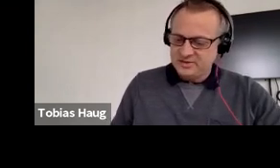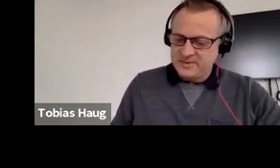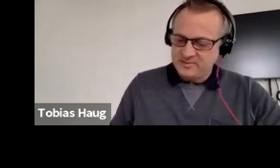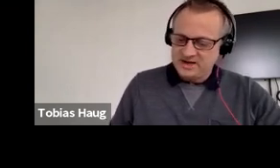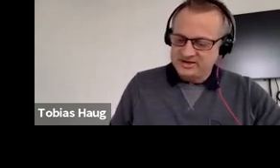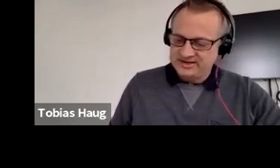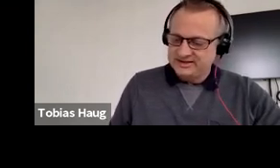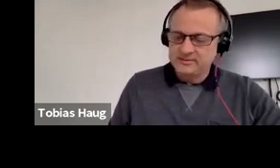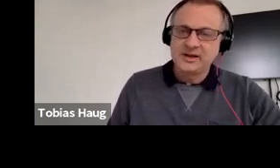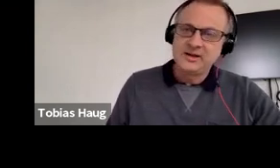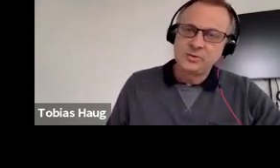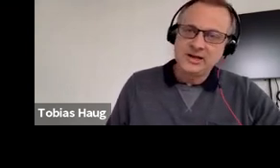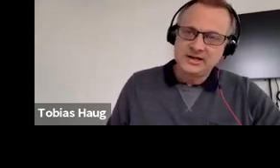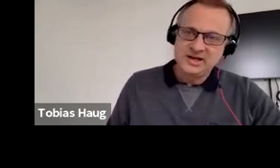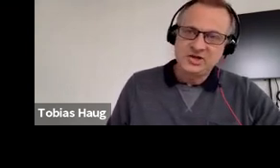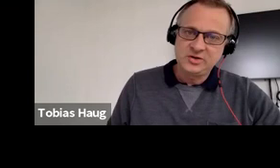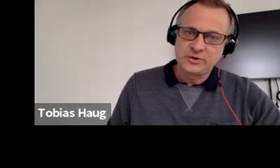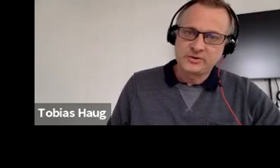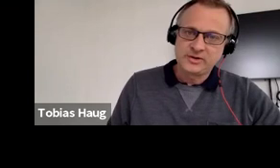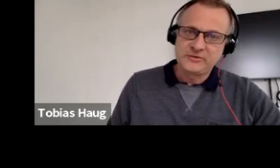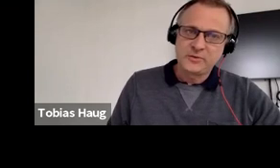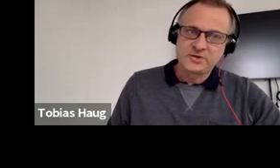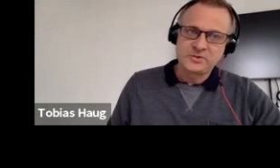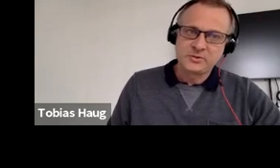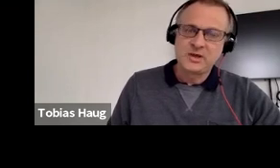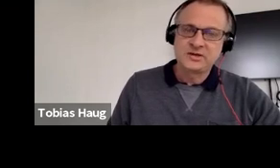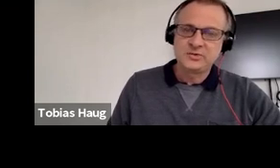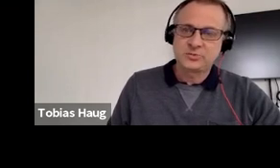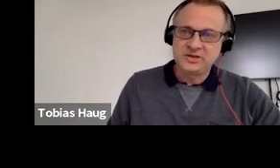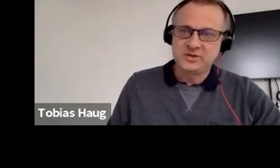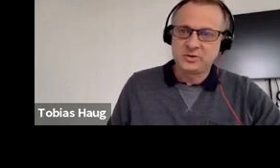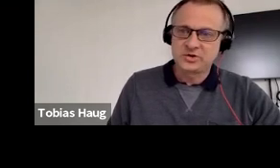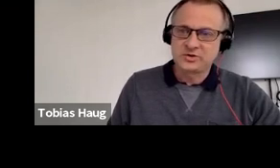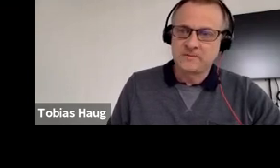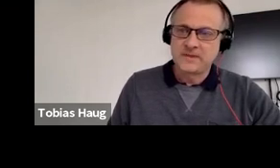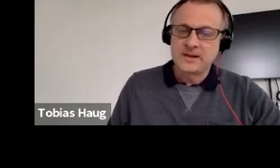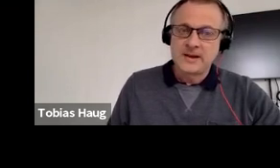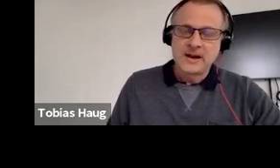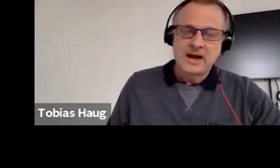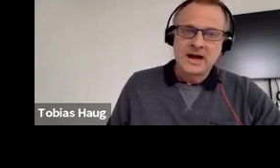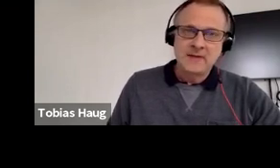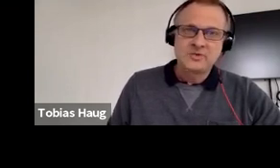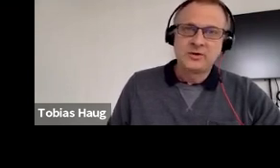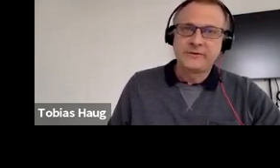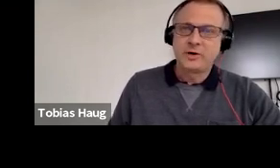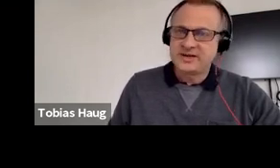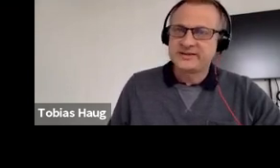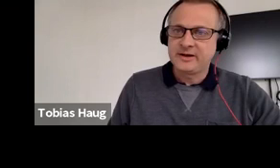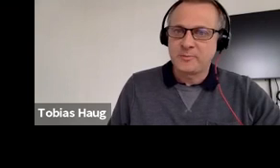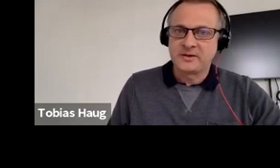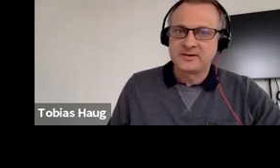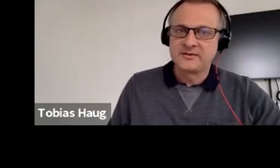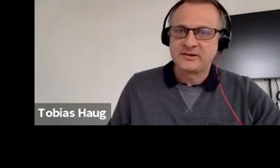this, as you might imagine, this is really an issue on if you want to use research to inform